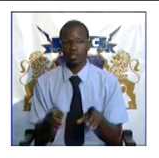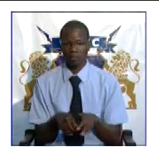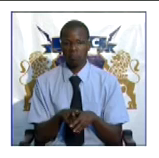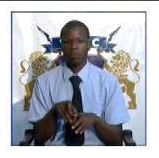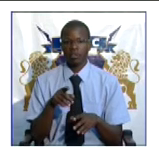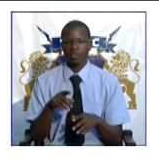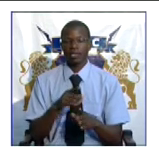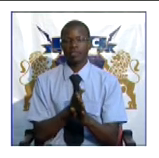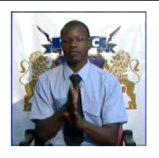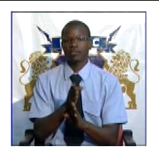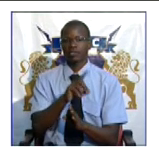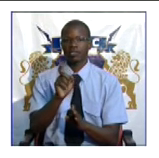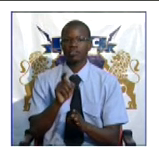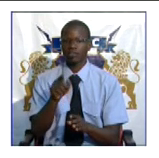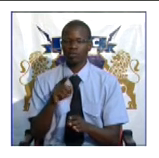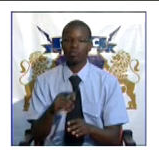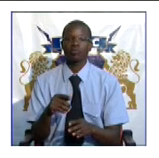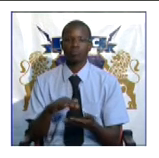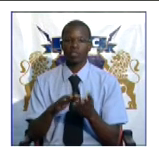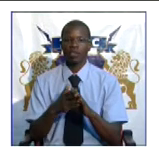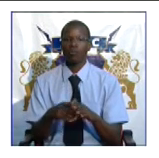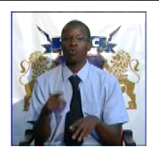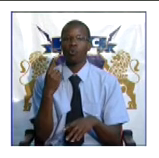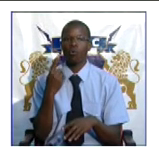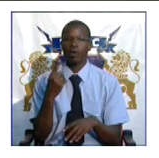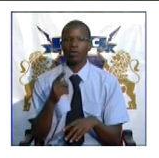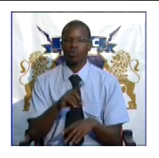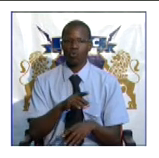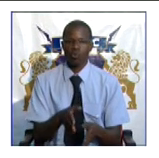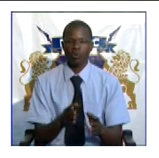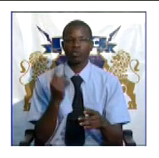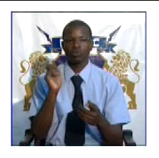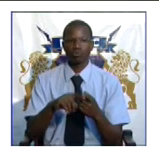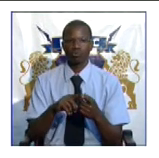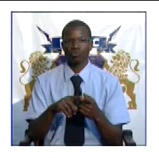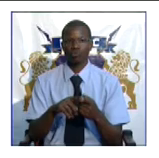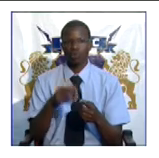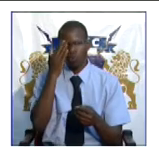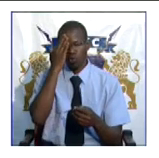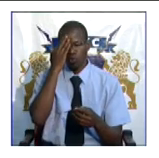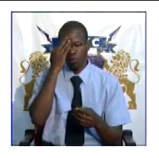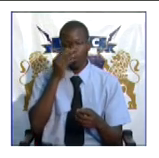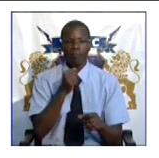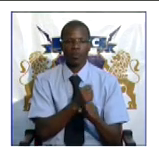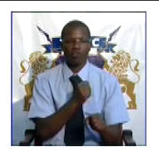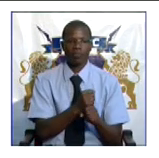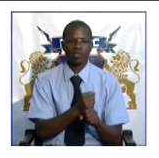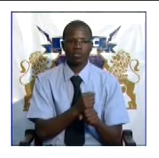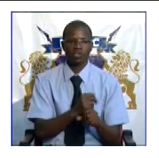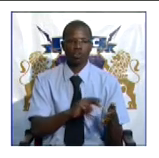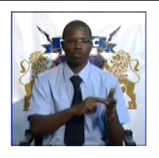one of the corruption eradication criterion assessed by the Performance Contracting Department in the Office of the Prime